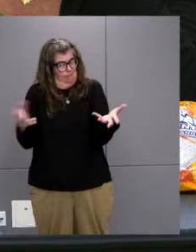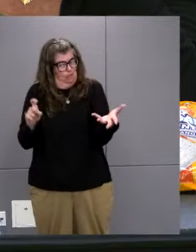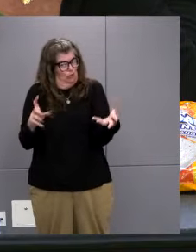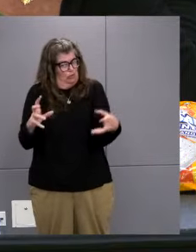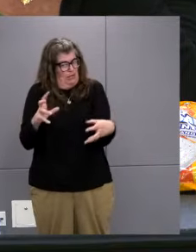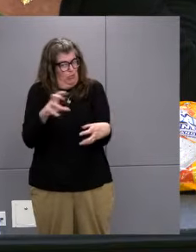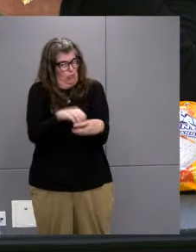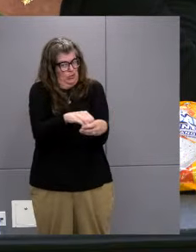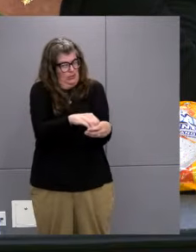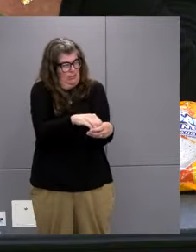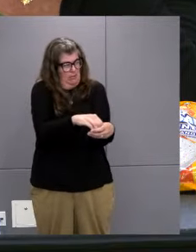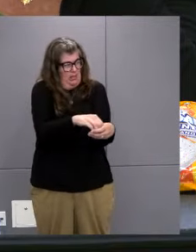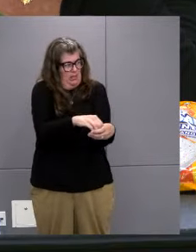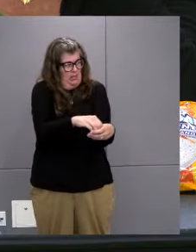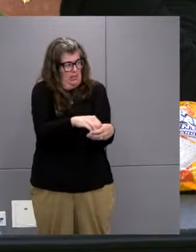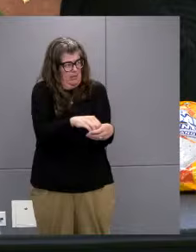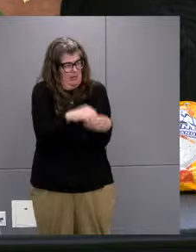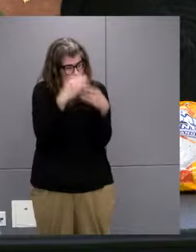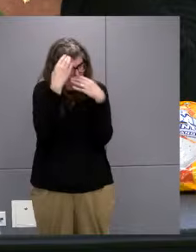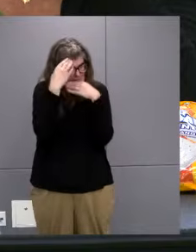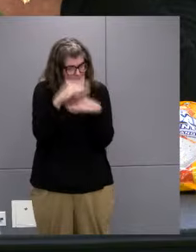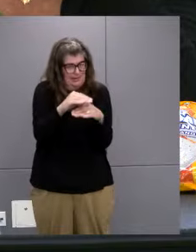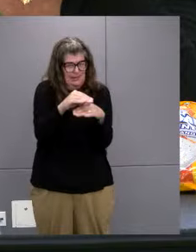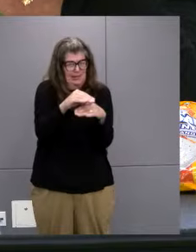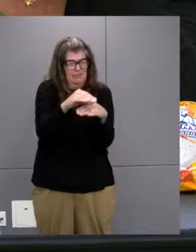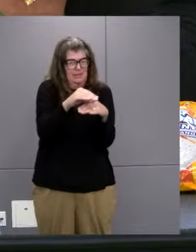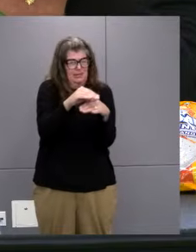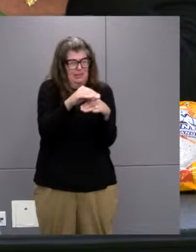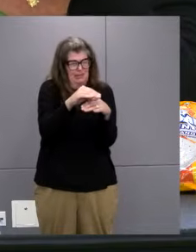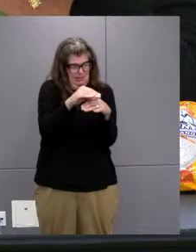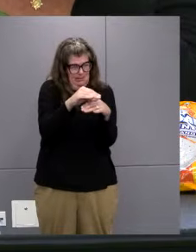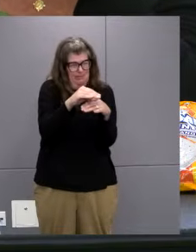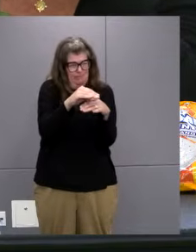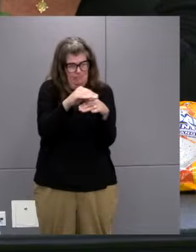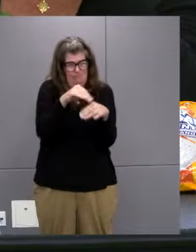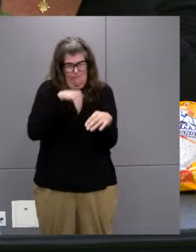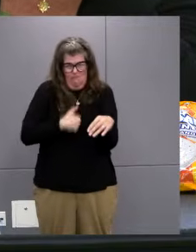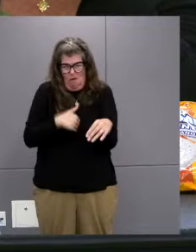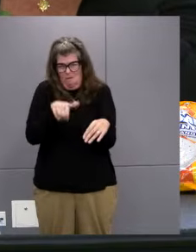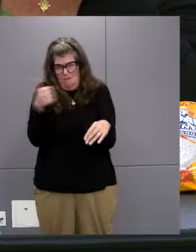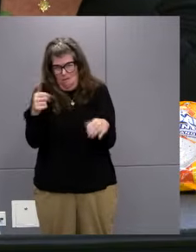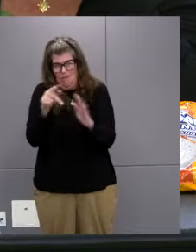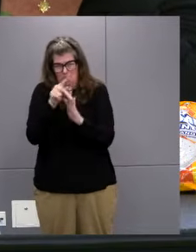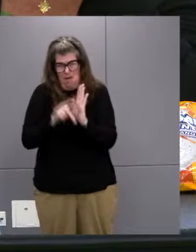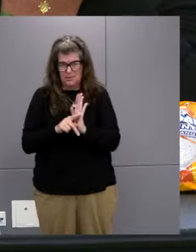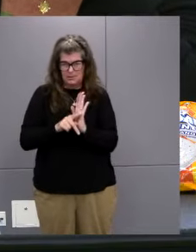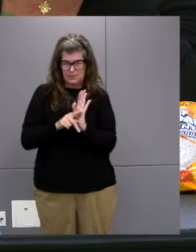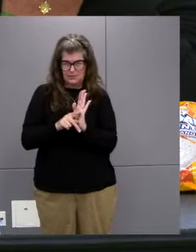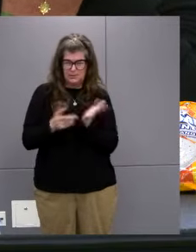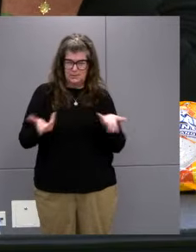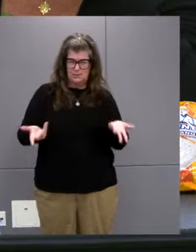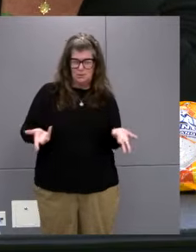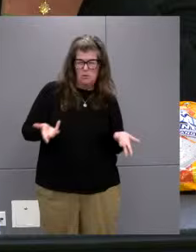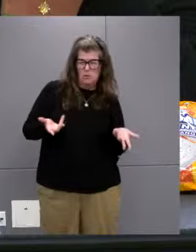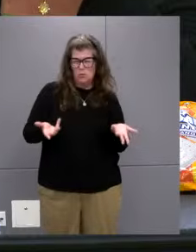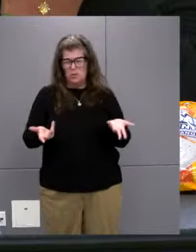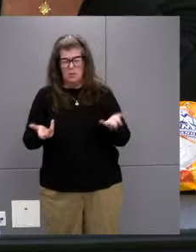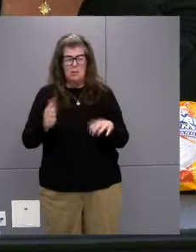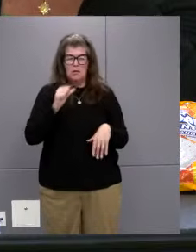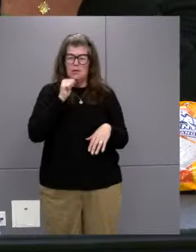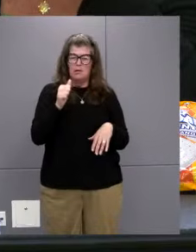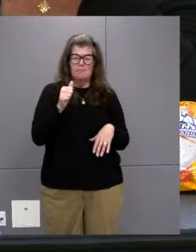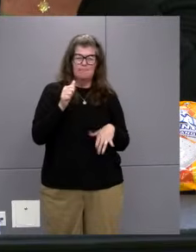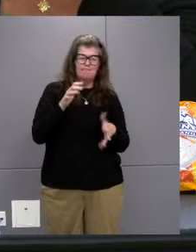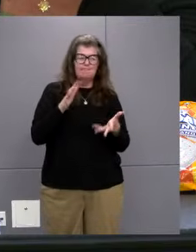matter, because it's limited by other policies that we have. So I didn't see that as being an issue because